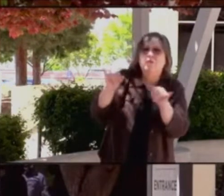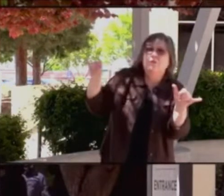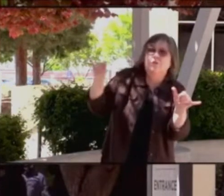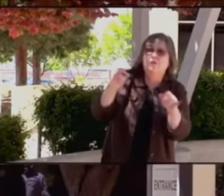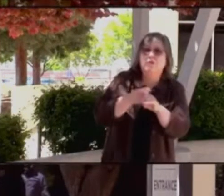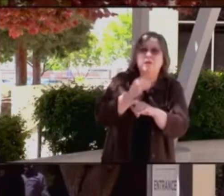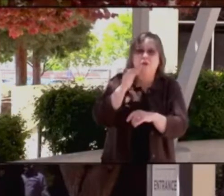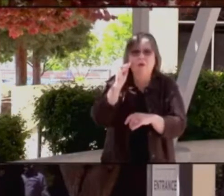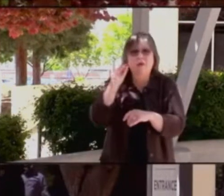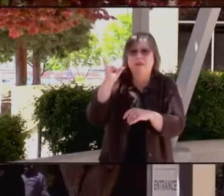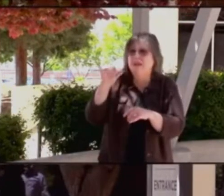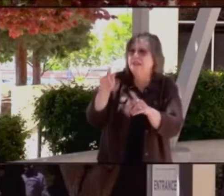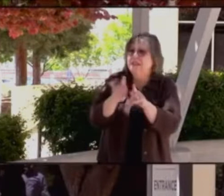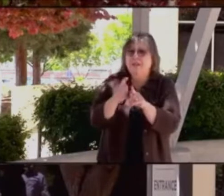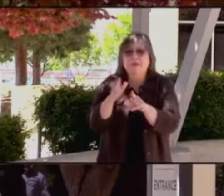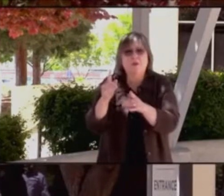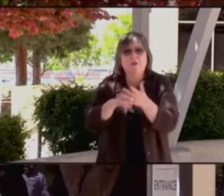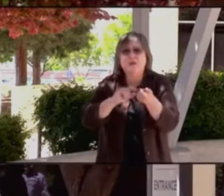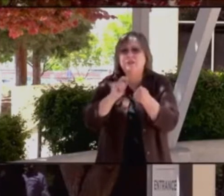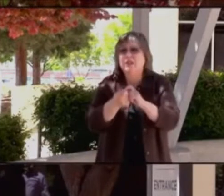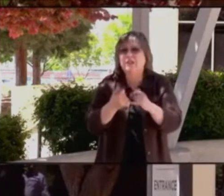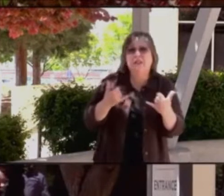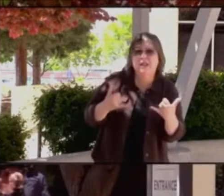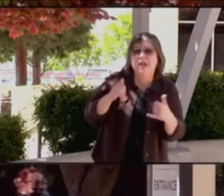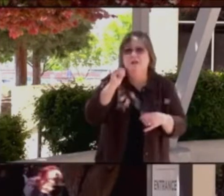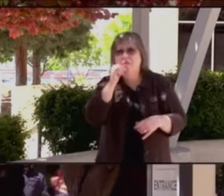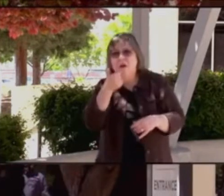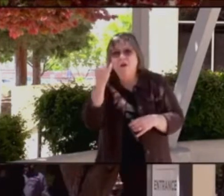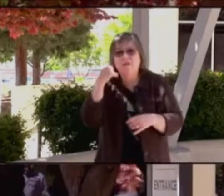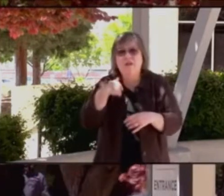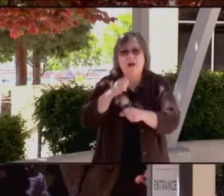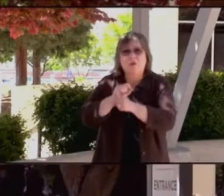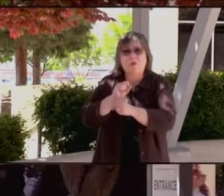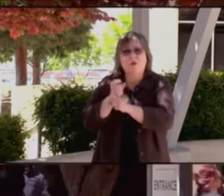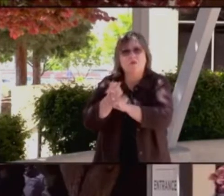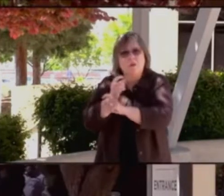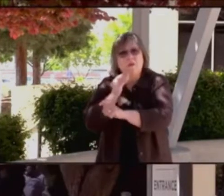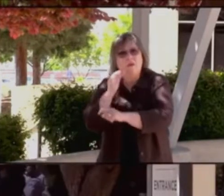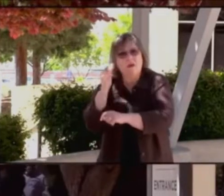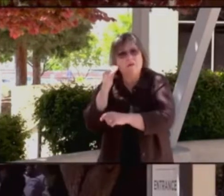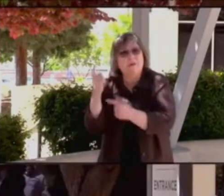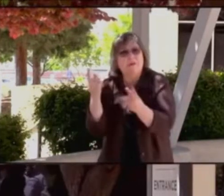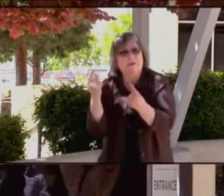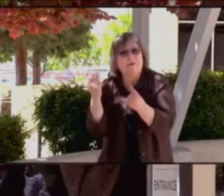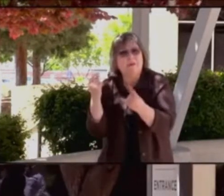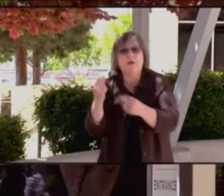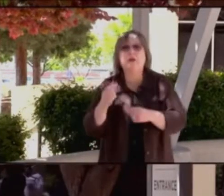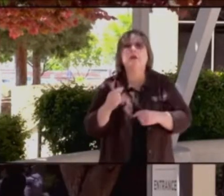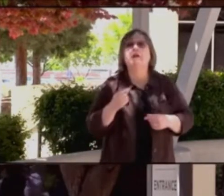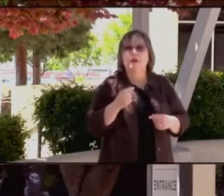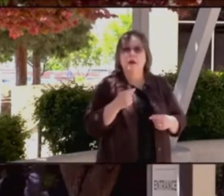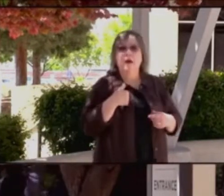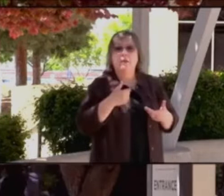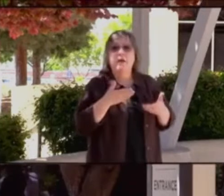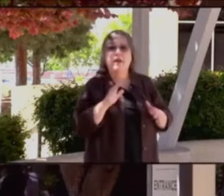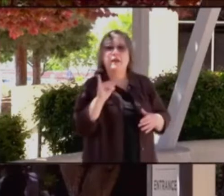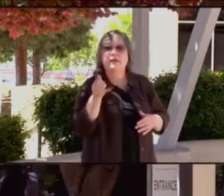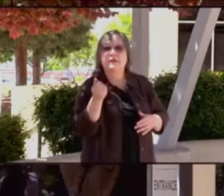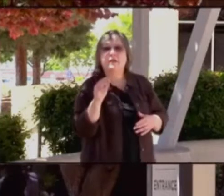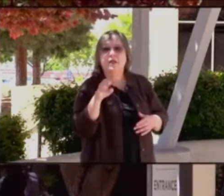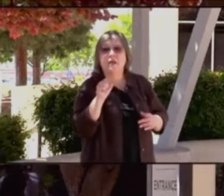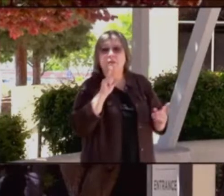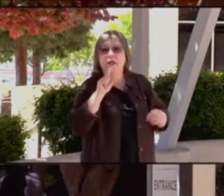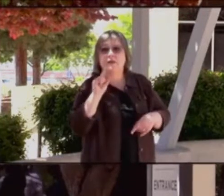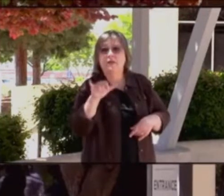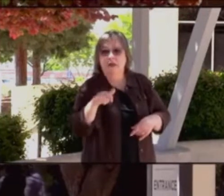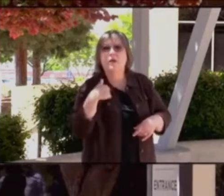changes from today to tomorrow if I work in an office? I might let James talk this because there's both rules that we have as well as